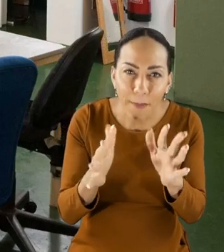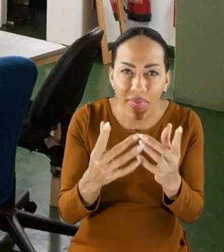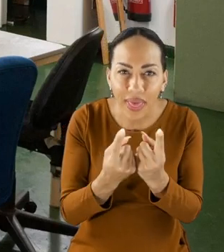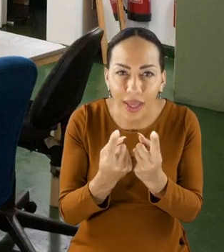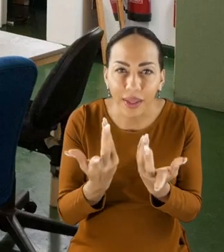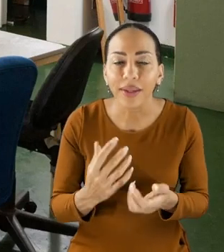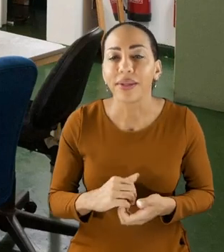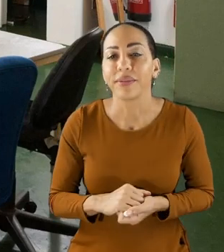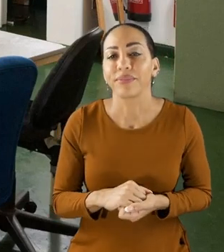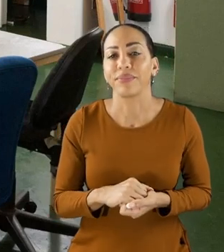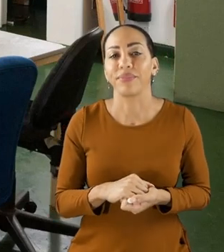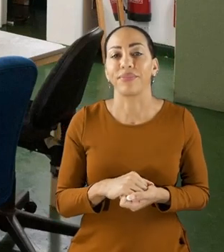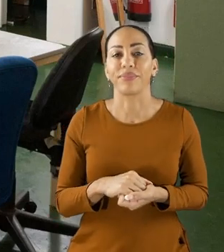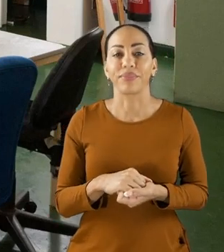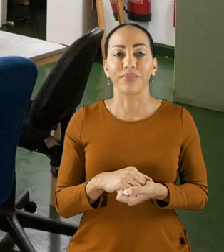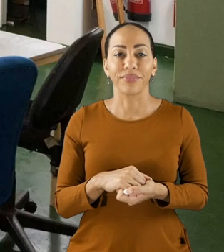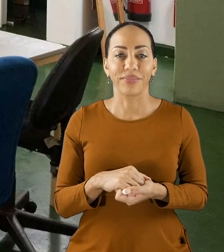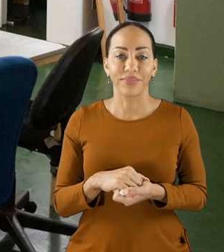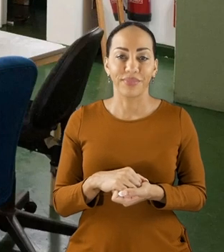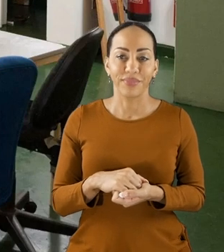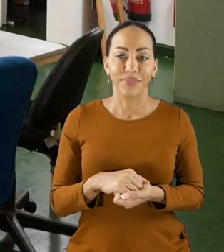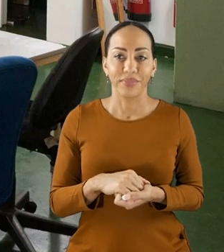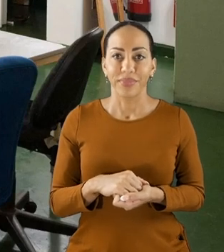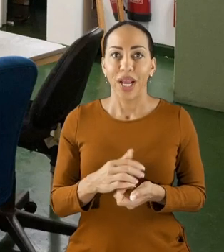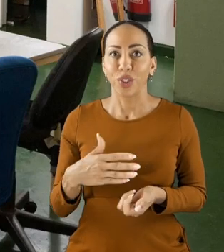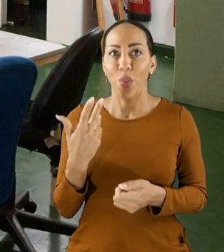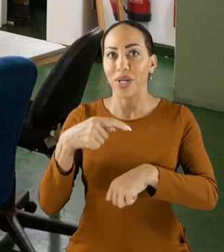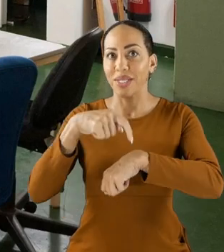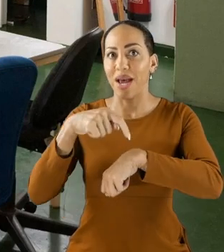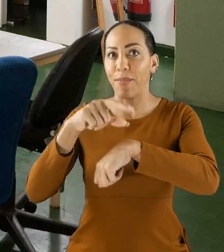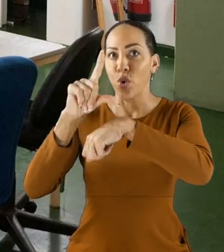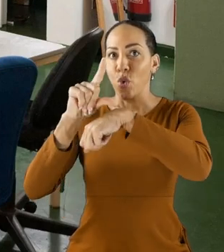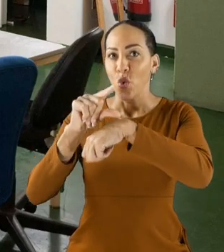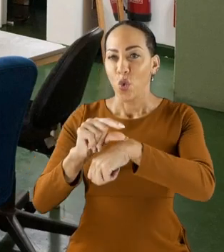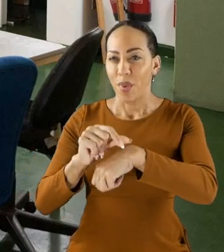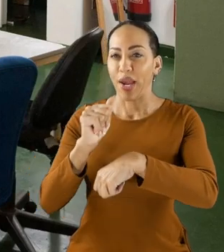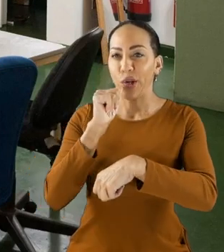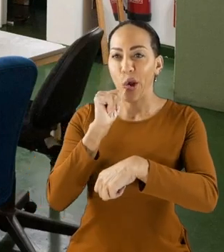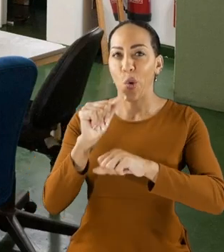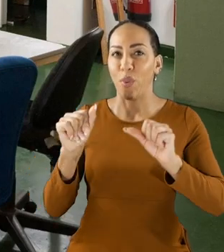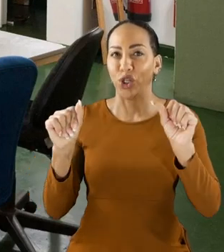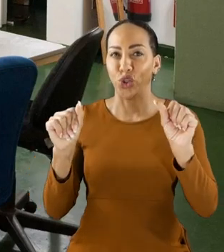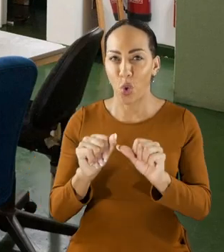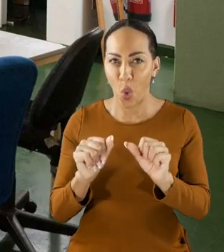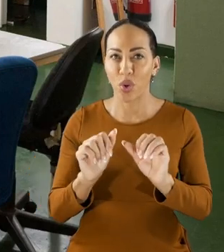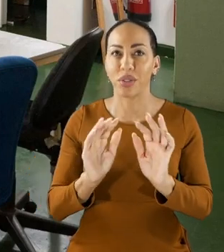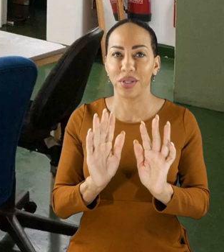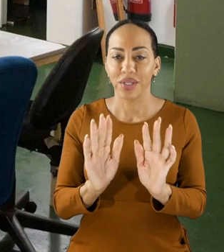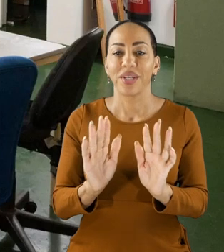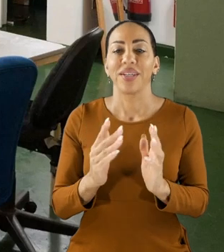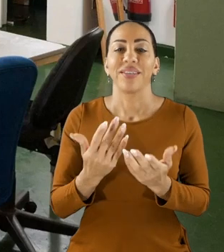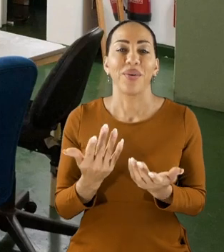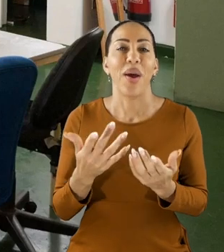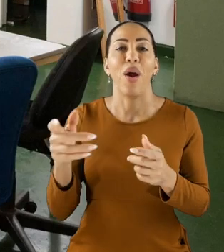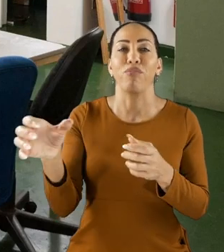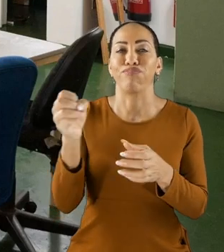be. But that's the sort of thing. So let me, before, I don't want to run out of time because I know we're short